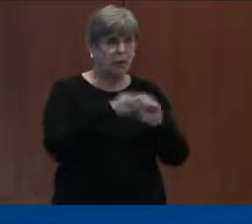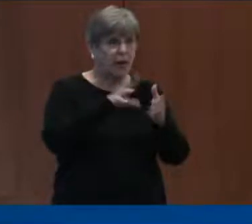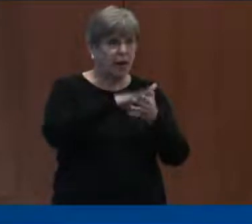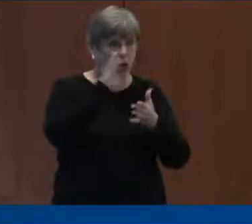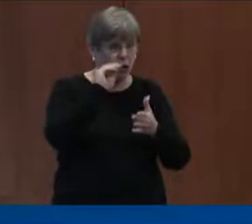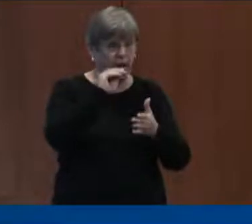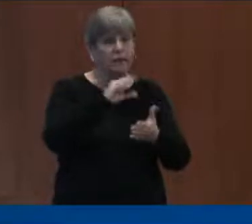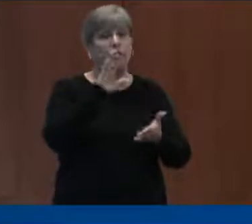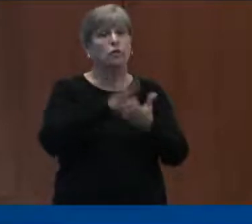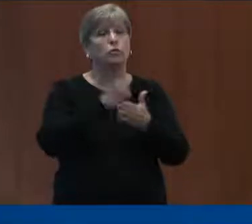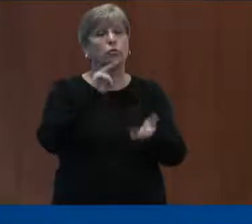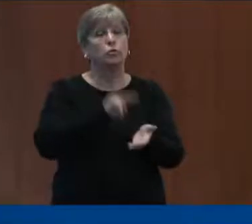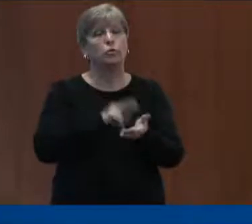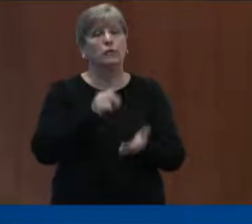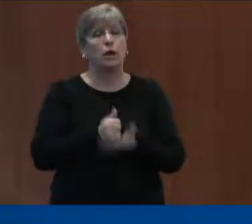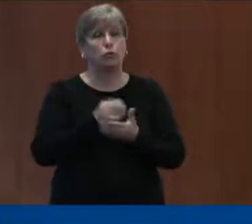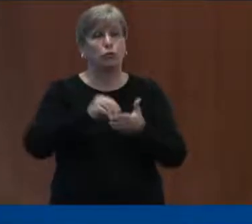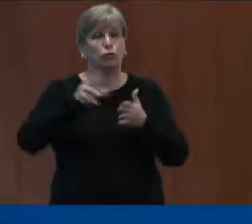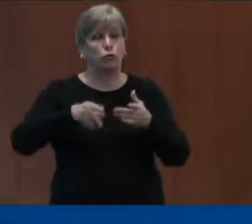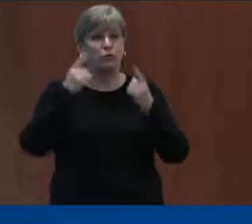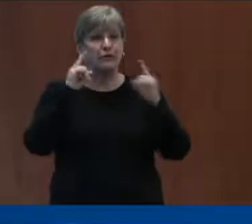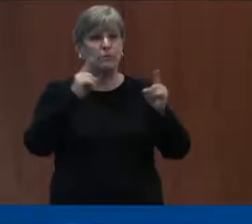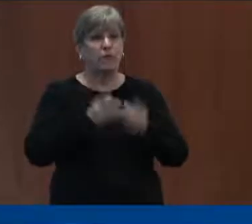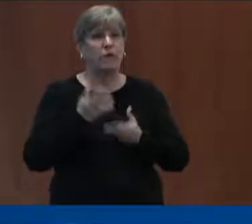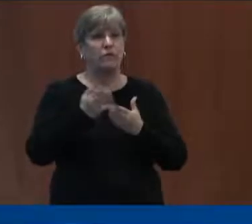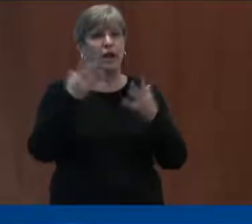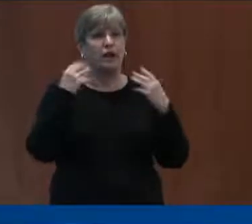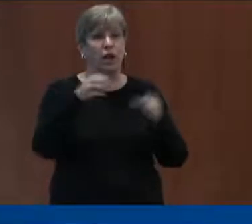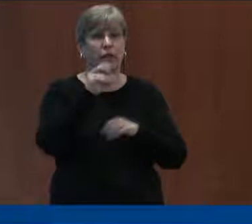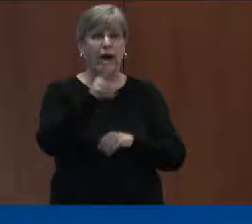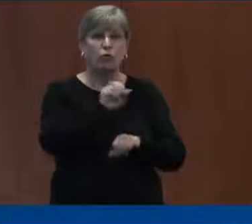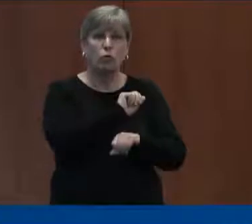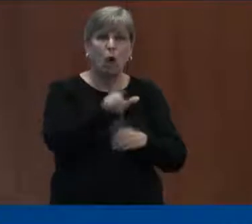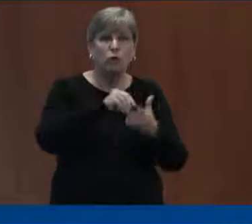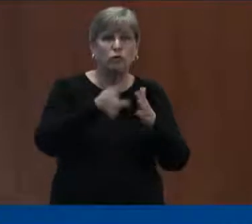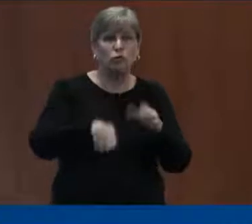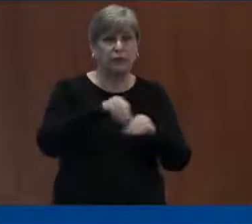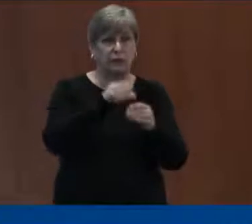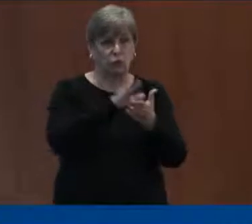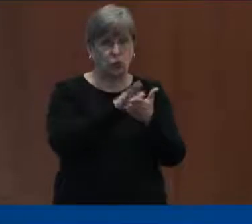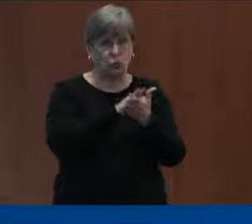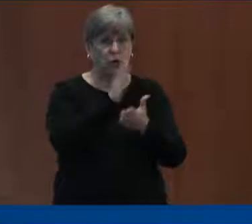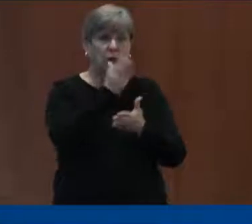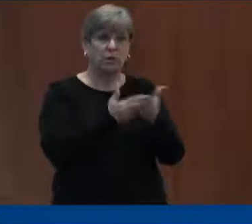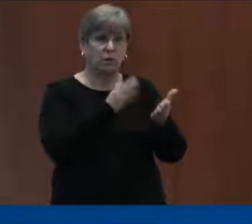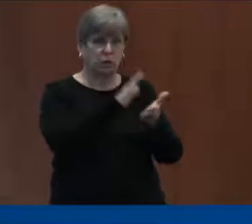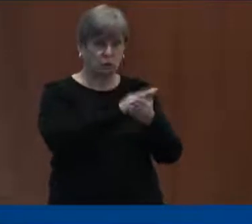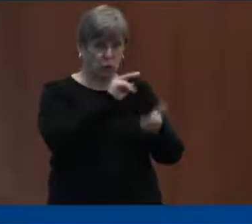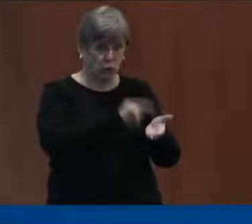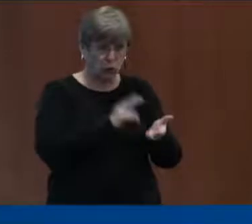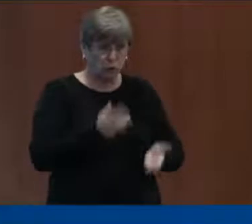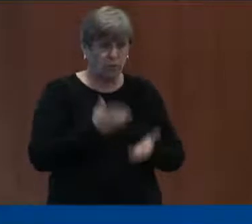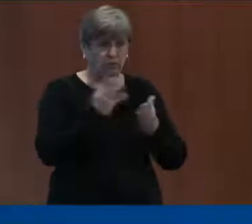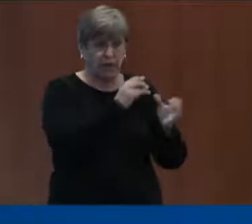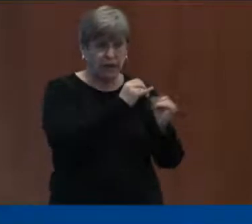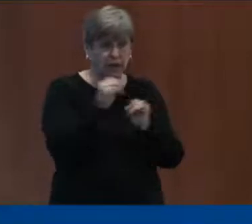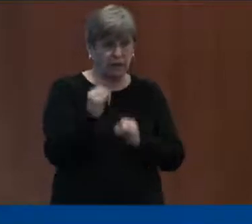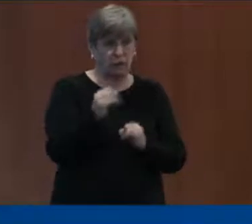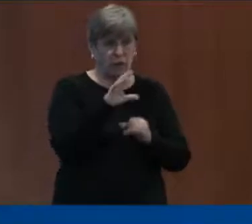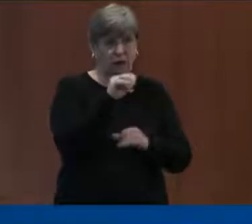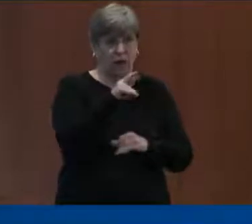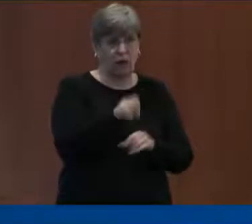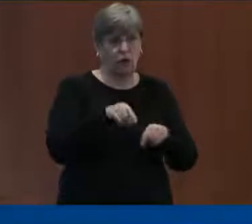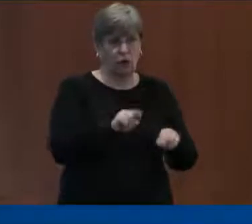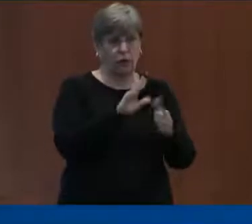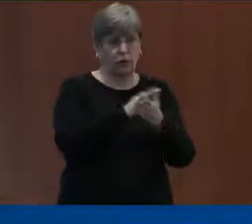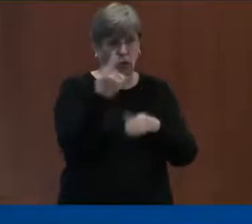nurse helps students succeed by providing health care to all students in the school. Some of our school nurses provide individualized care during